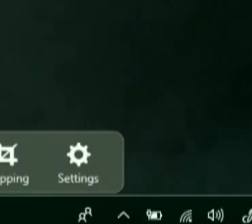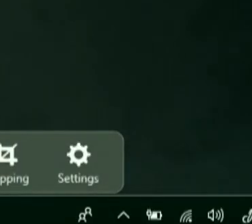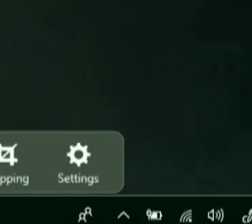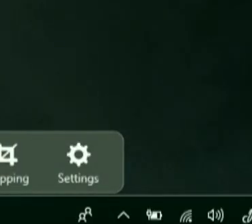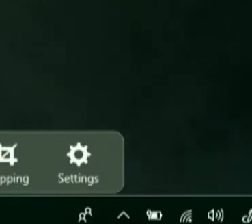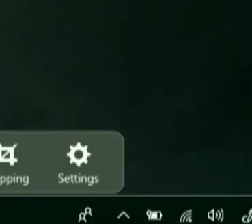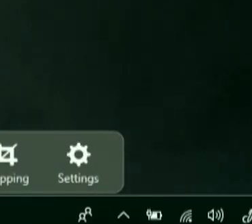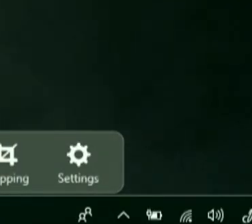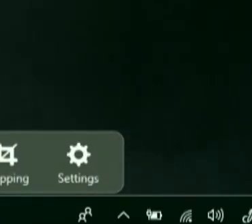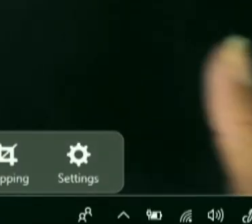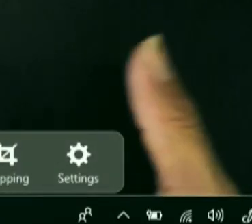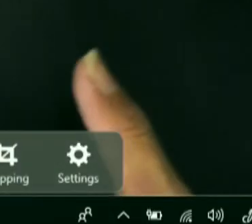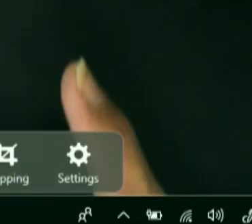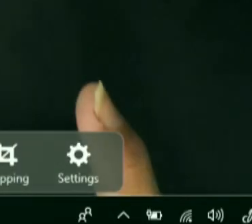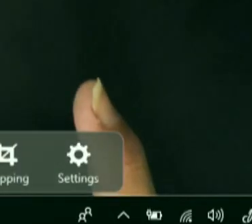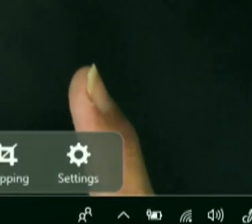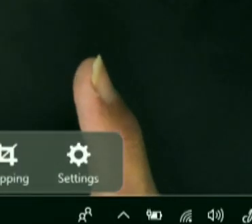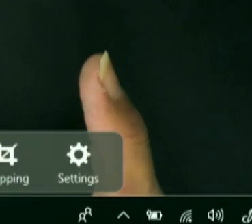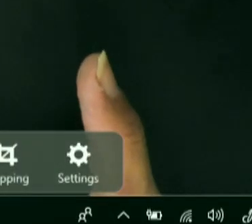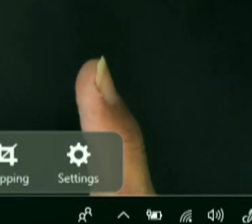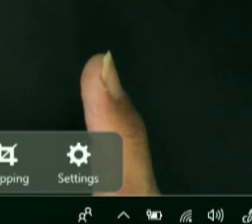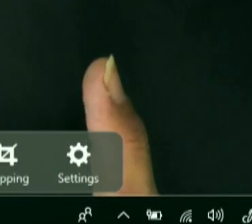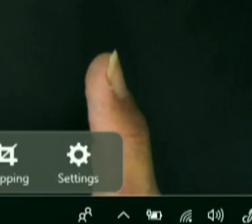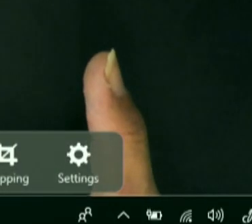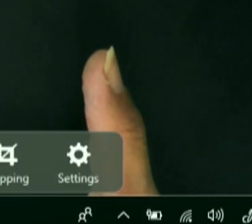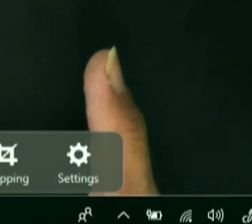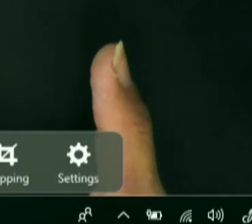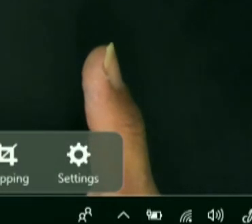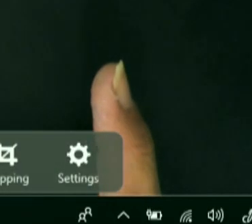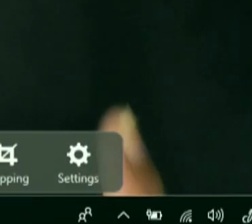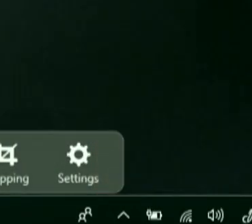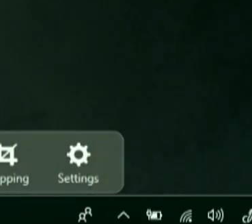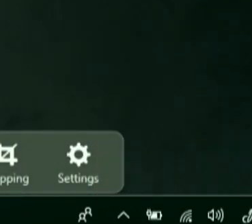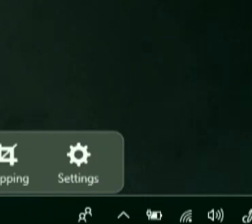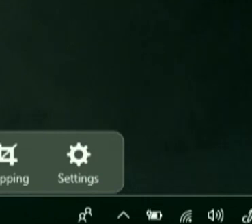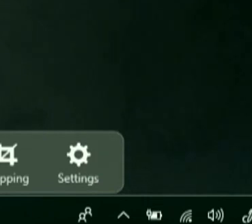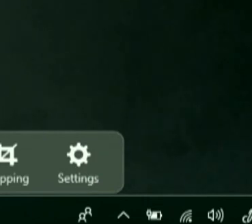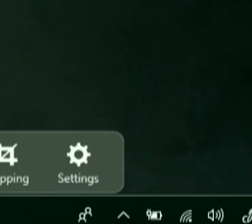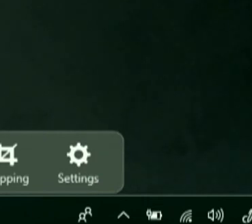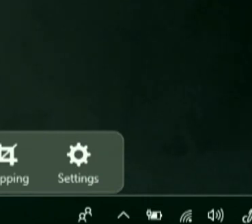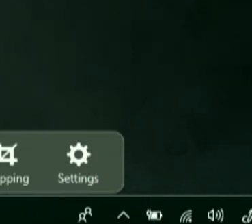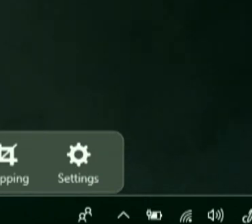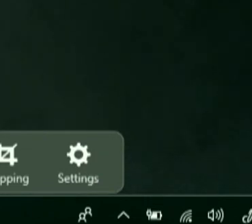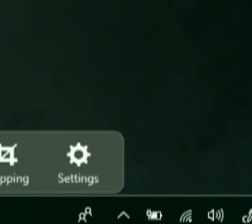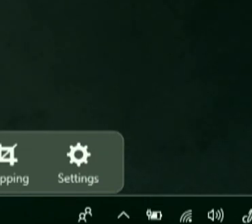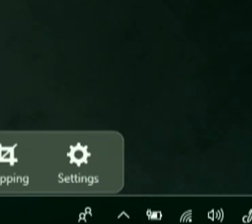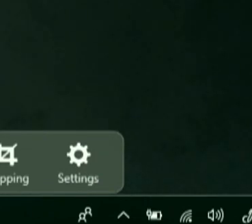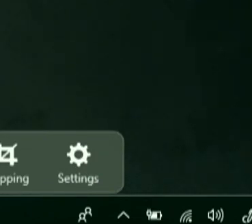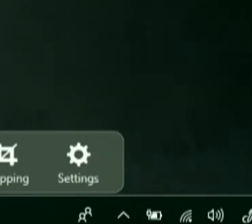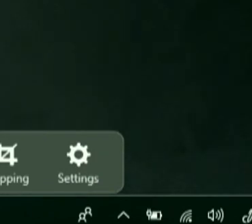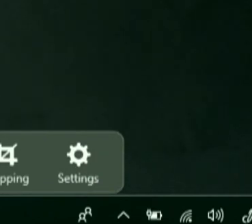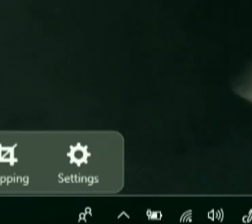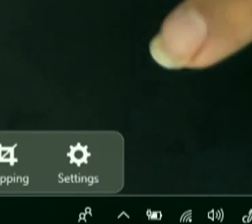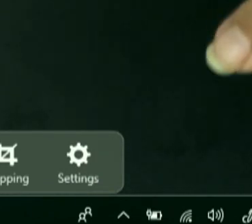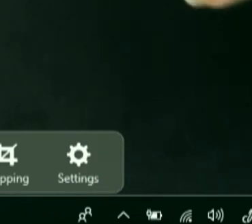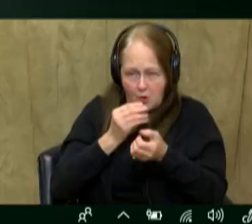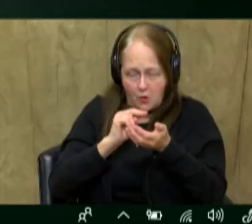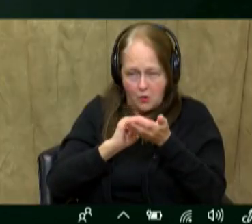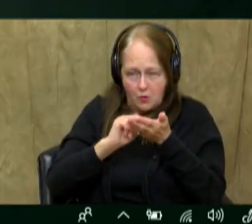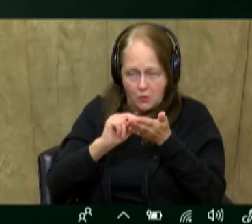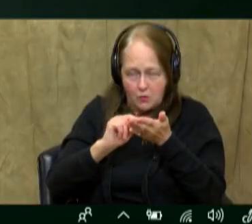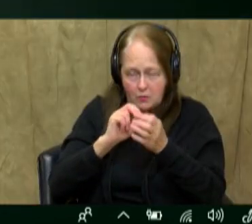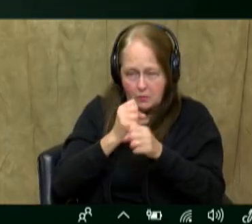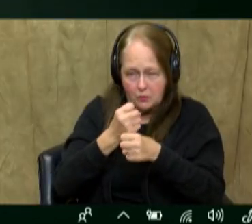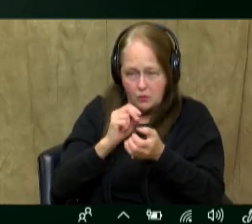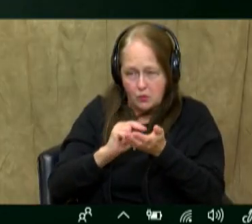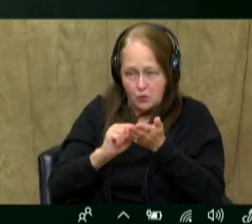right, so I want you to take a minute and take a look at my notes. When we talk about taking our notes and creating our notebook